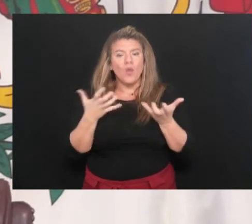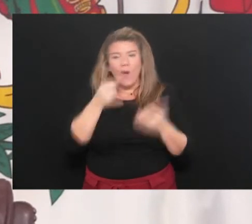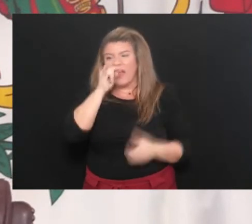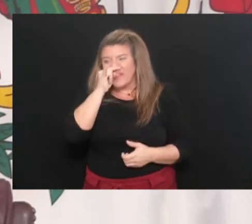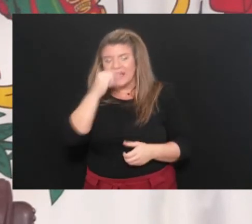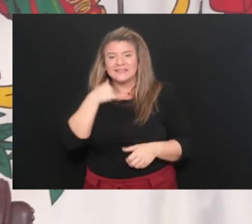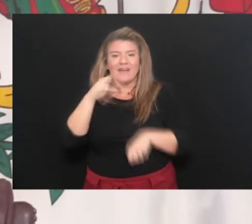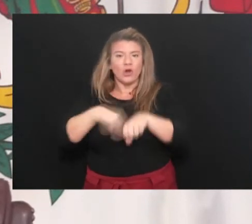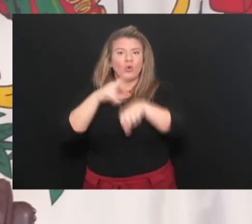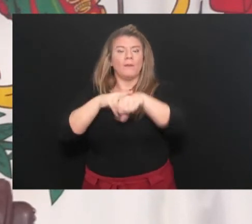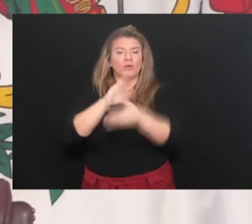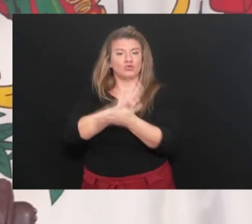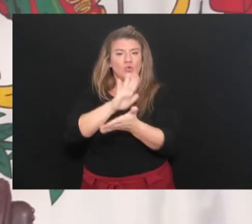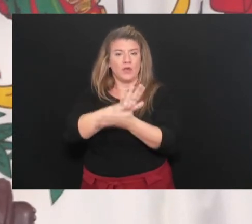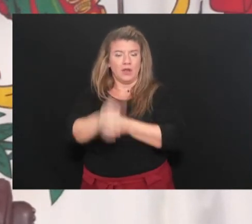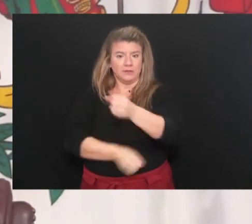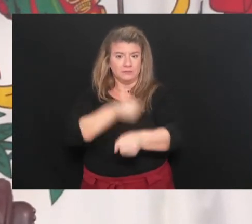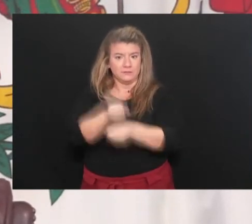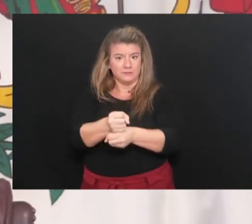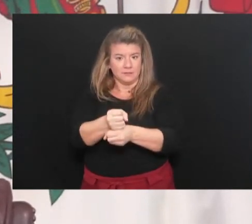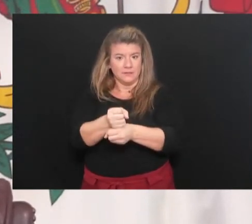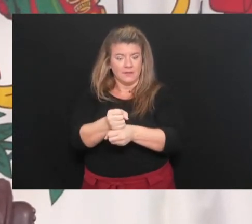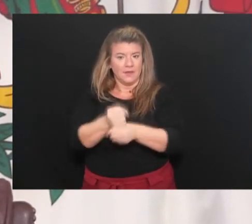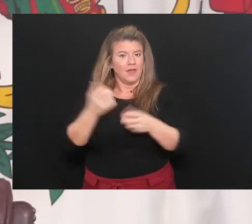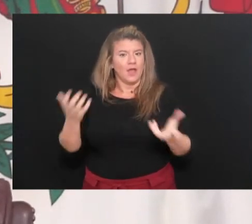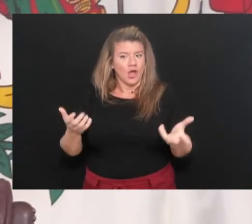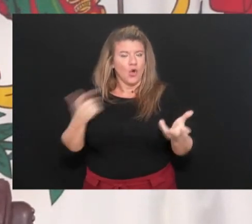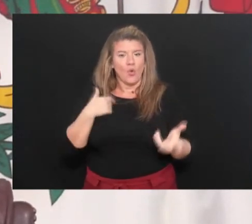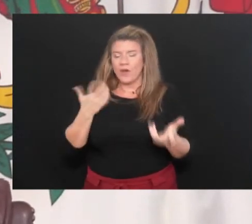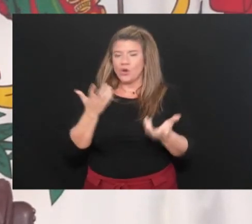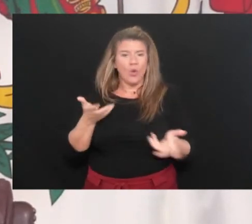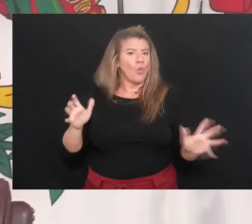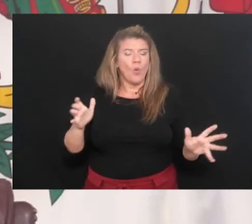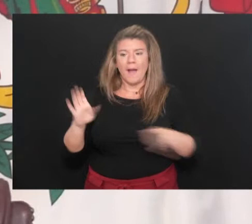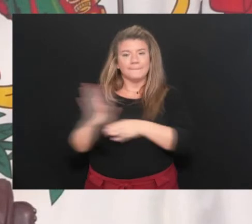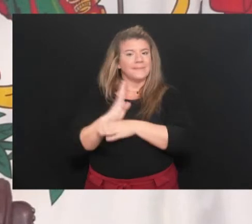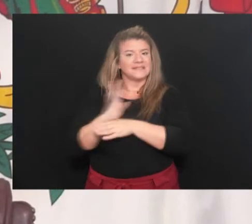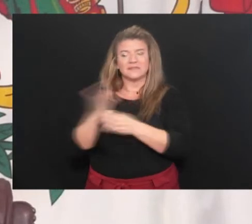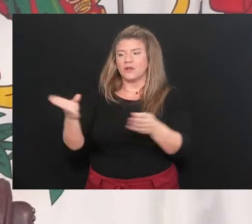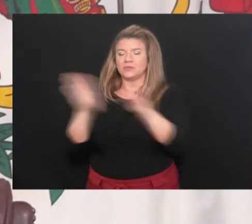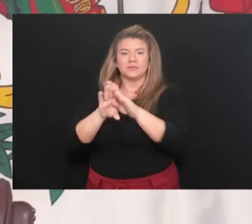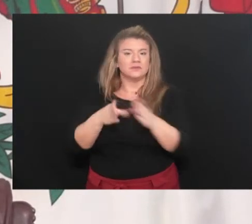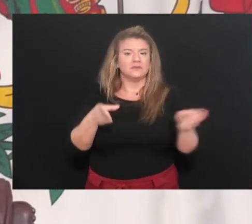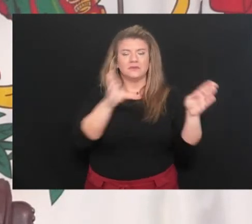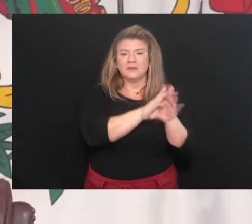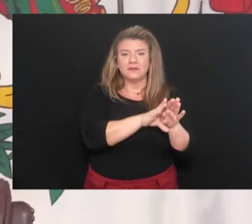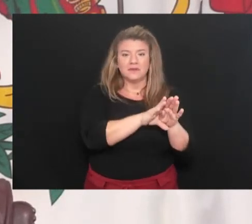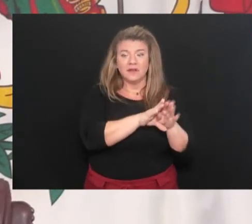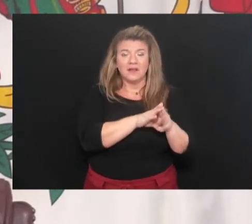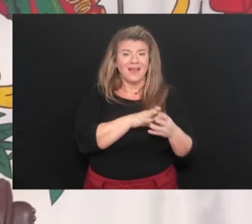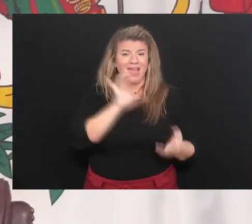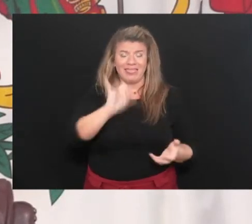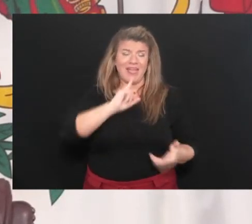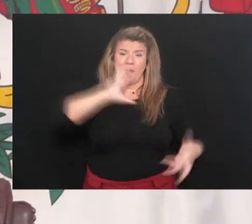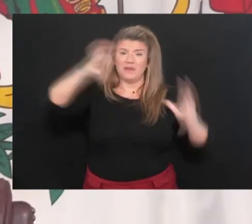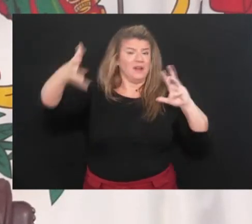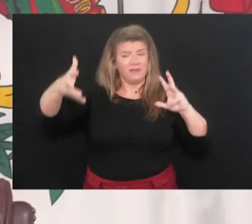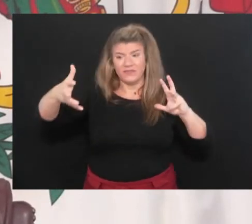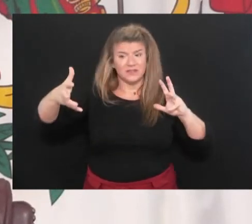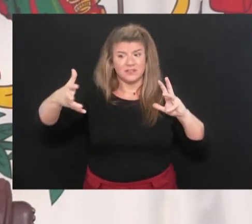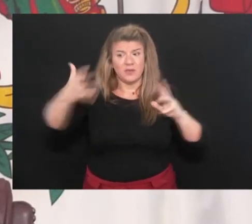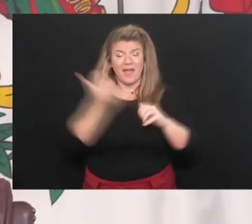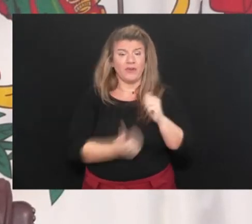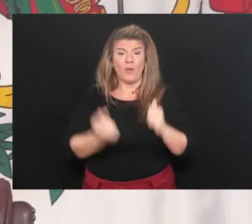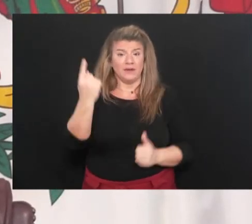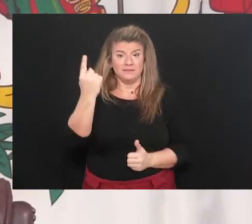year. We want absolutely to not have any of our businesses closed, and God forbid that would be catastrophic to